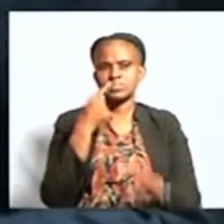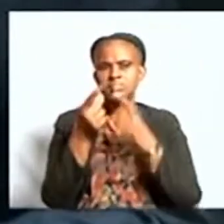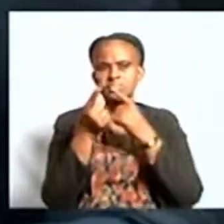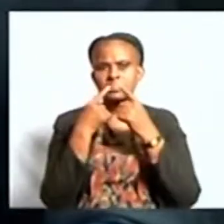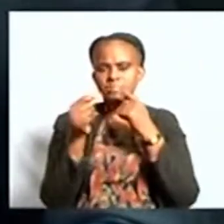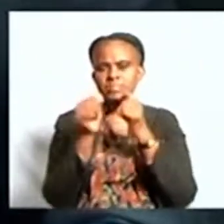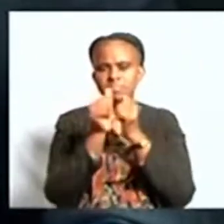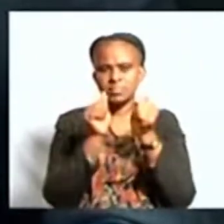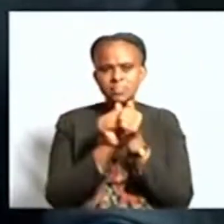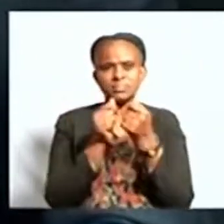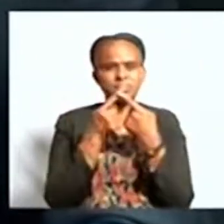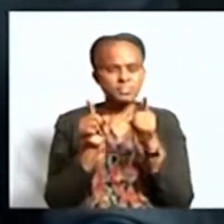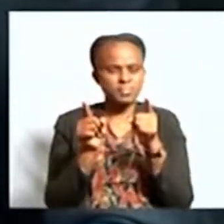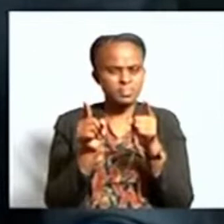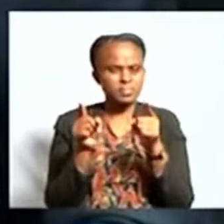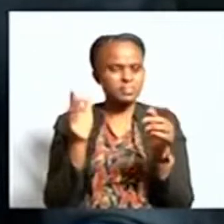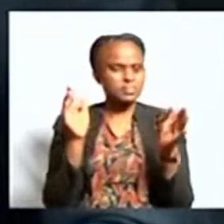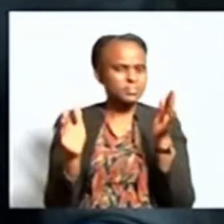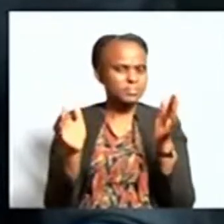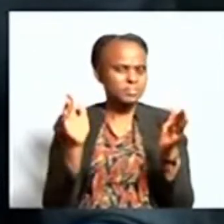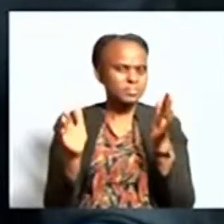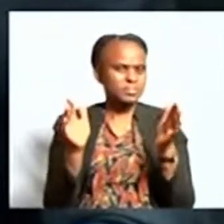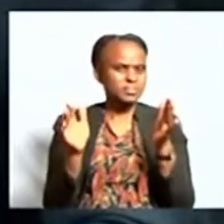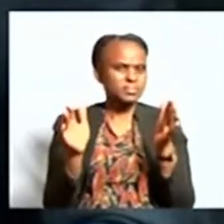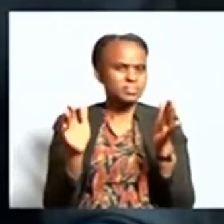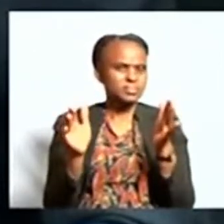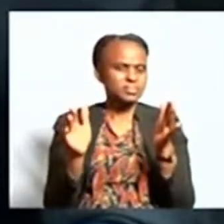the discrepancy between